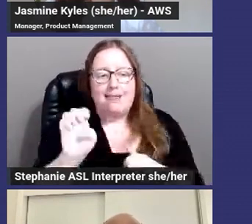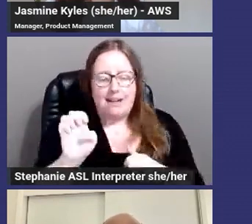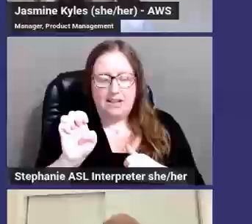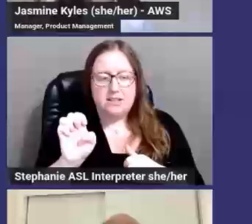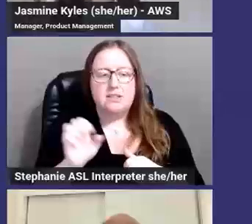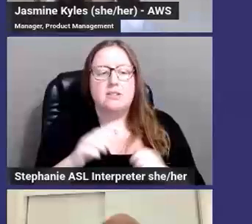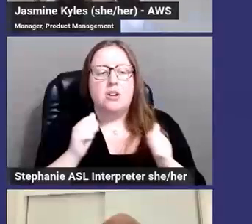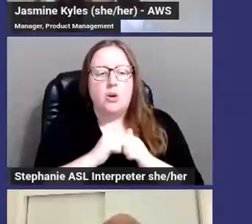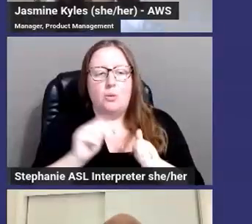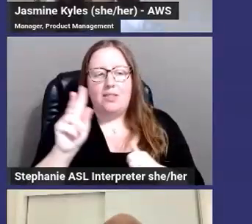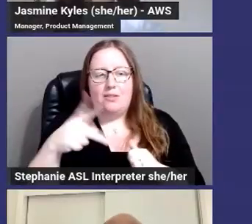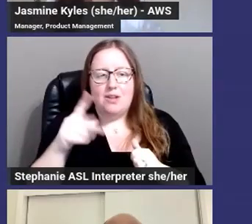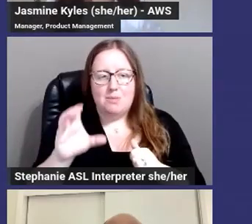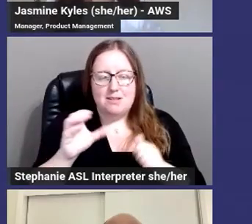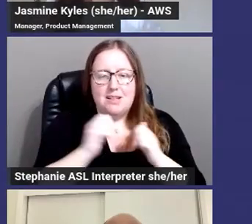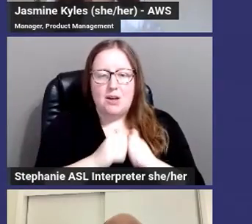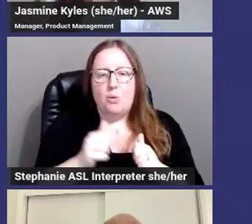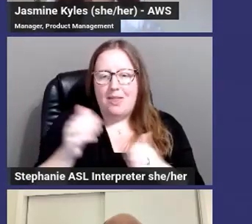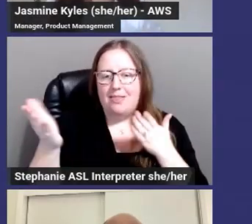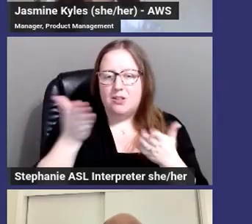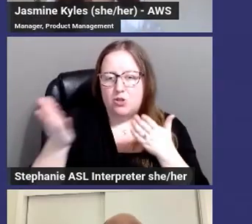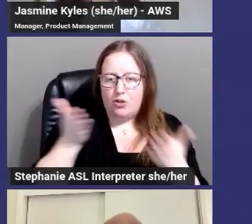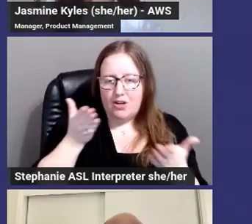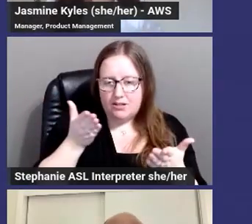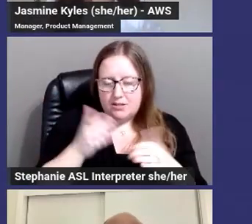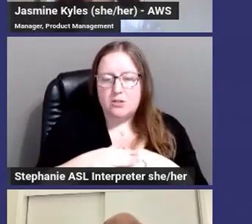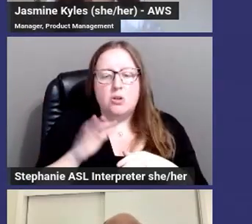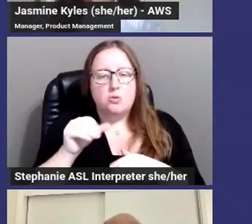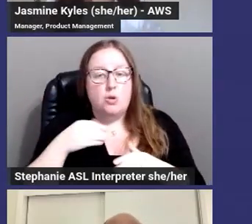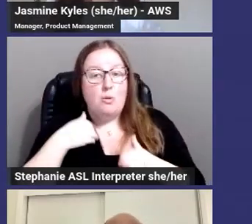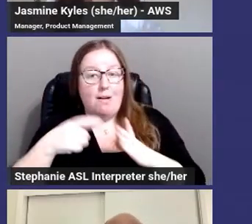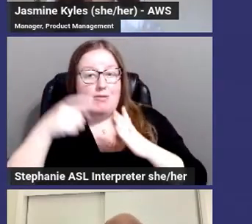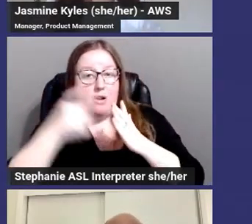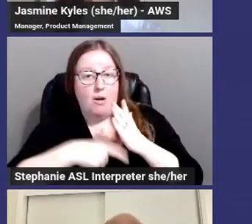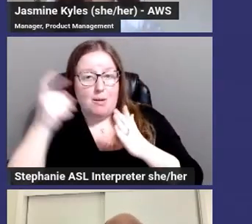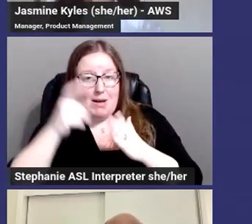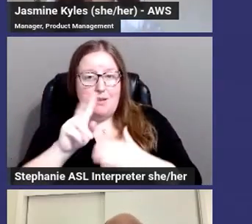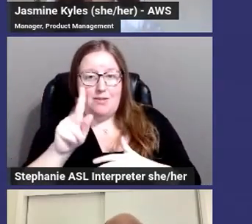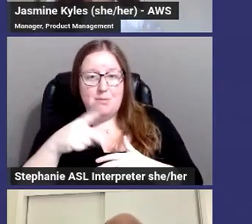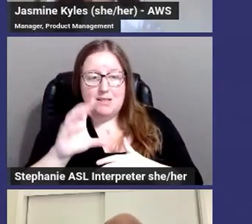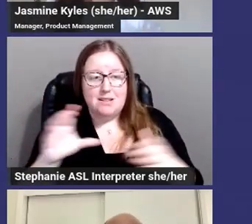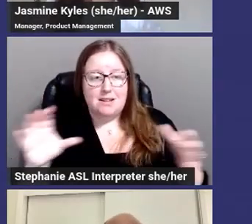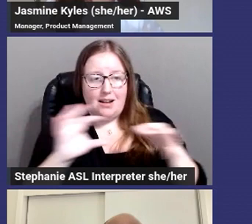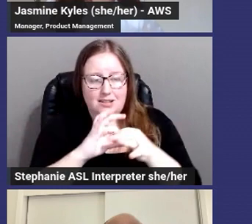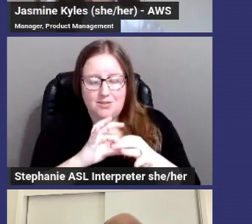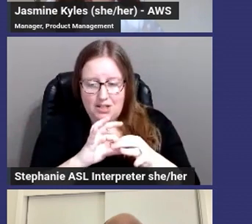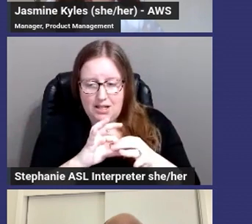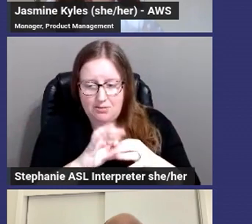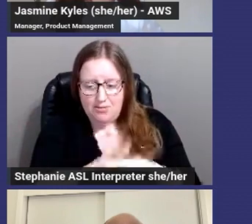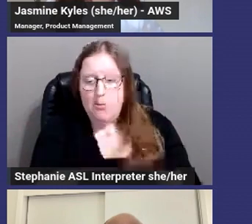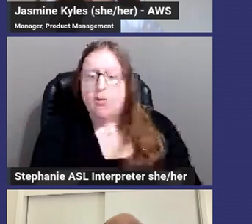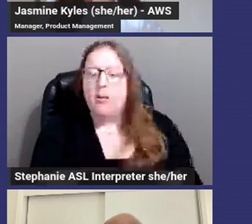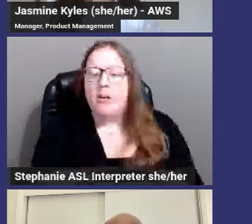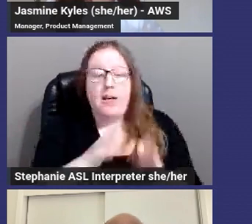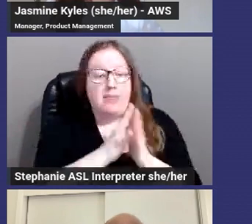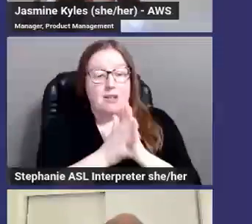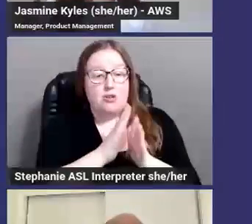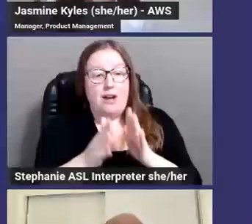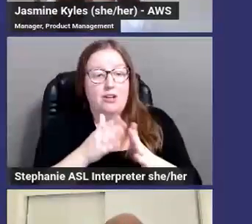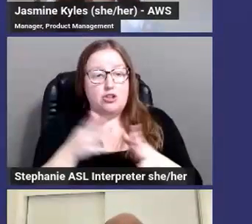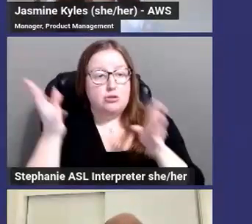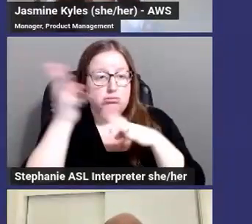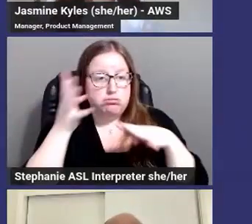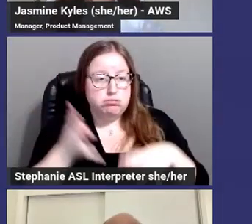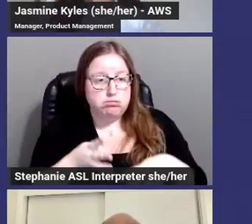associating the VPCs with the Lattice service network. You get the automated VPC connectivity. And when traffic just flows